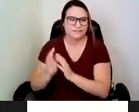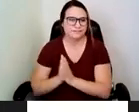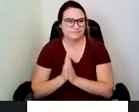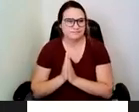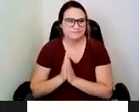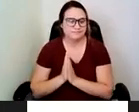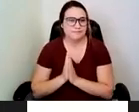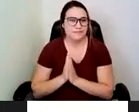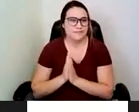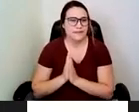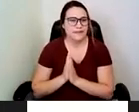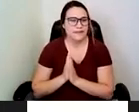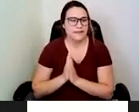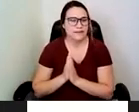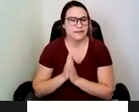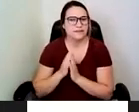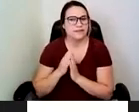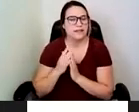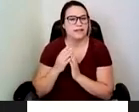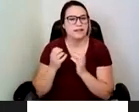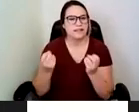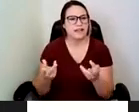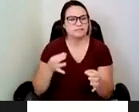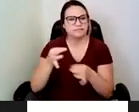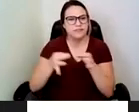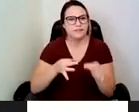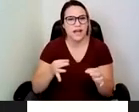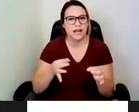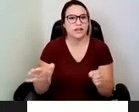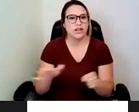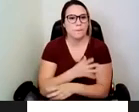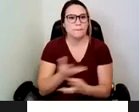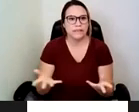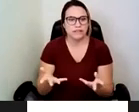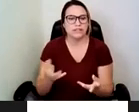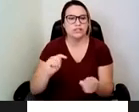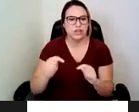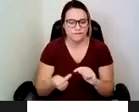or define total suffering. Next slide.